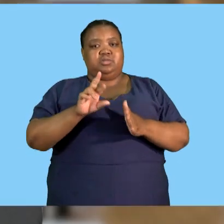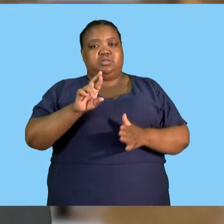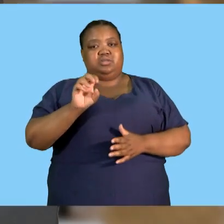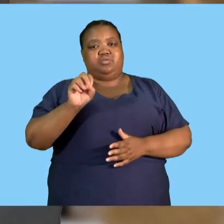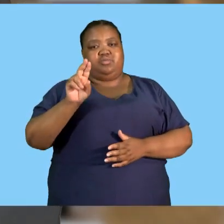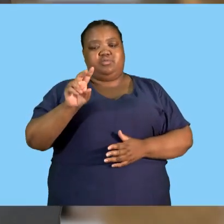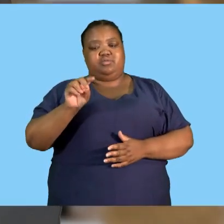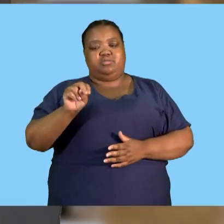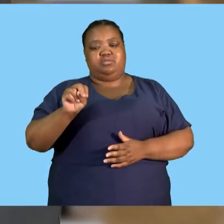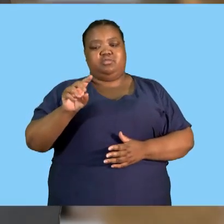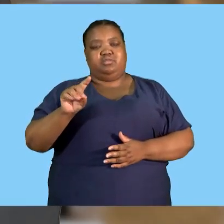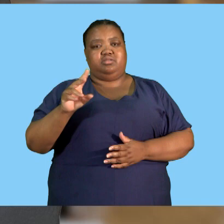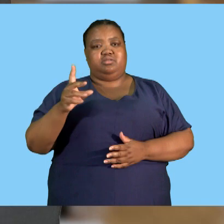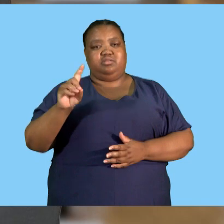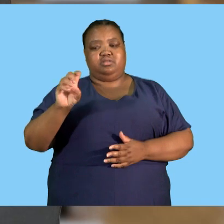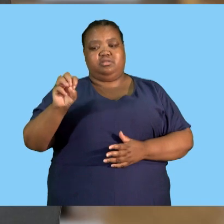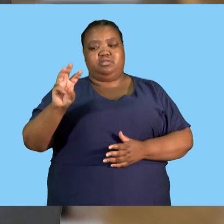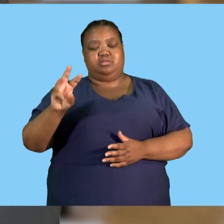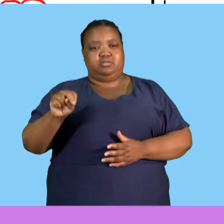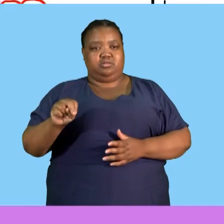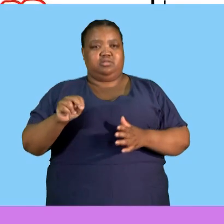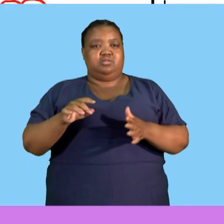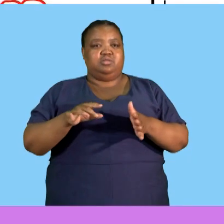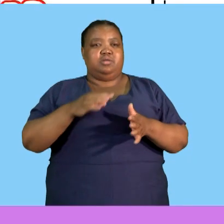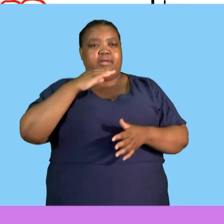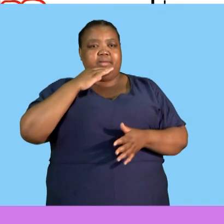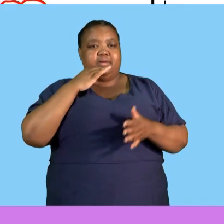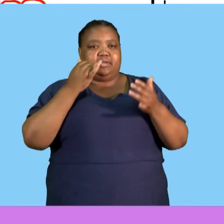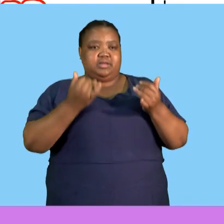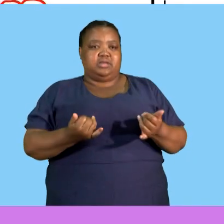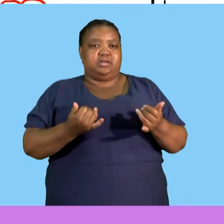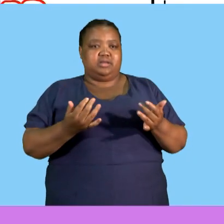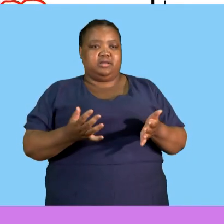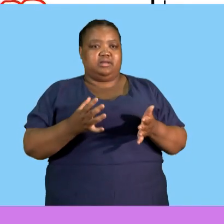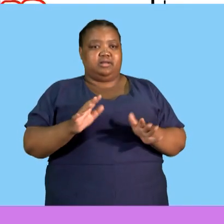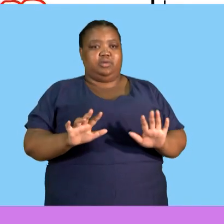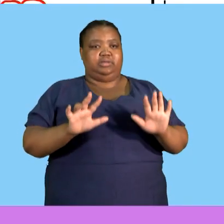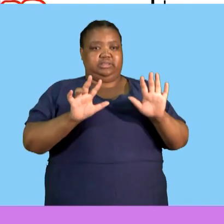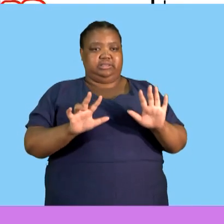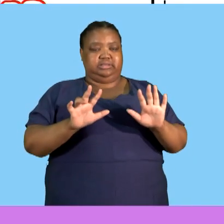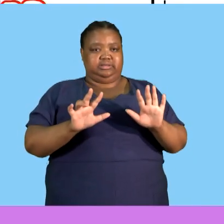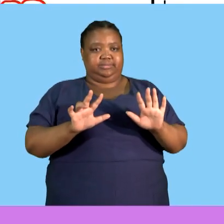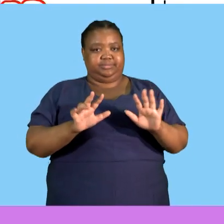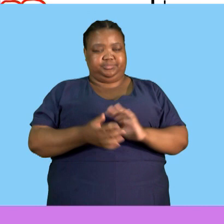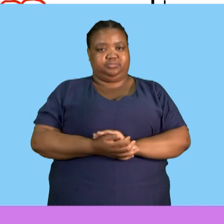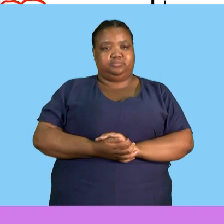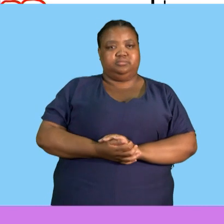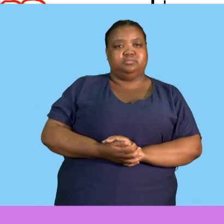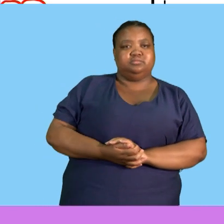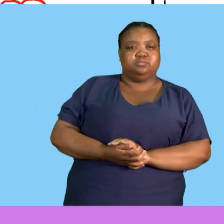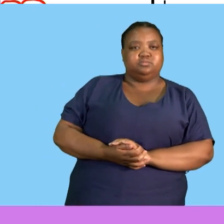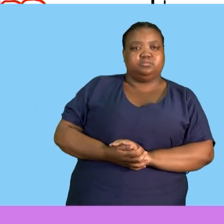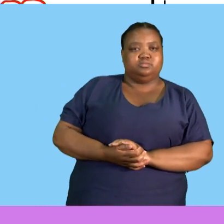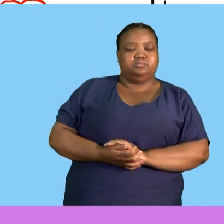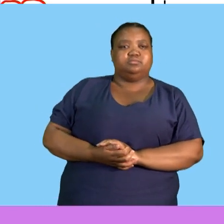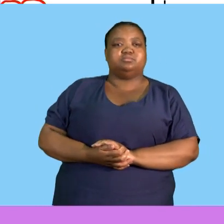round down. So therefore, this will be only 8. Are we clear? Okay. Now we'll see how many of these